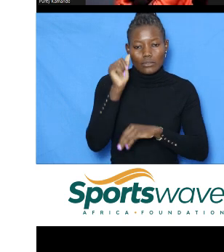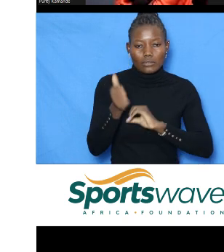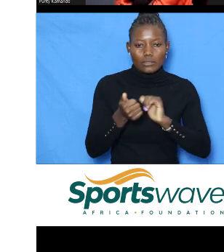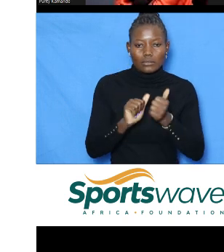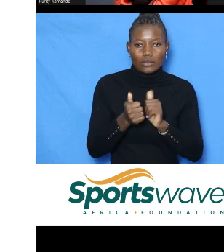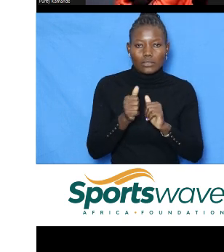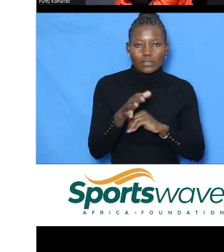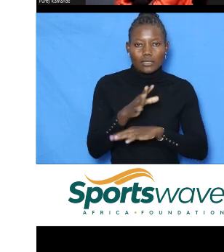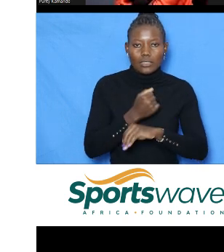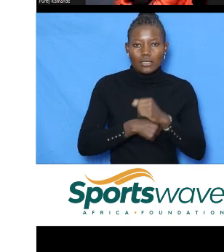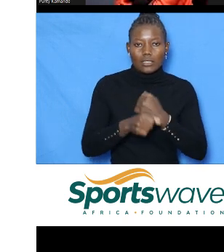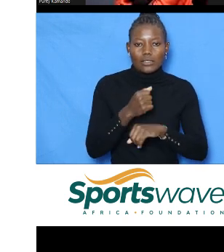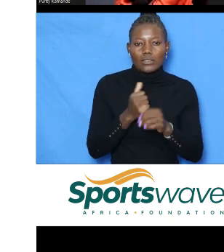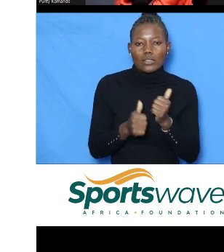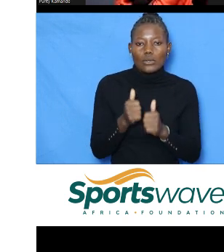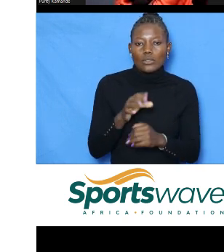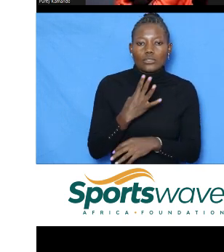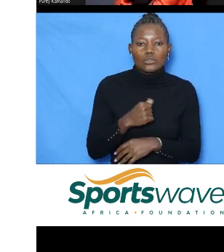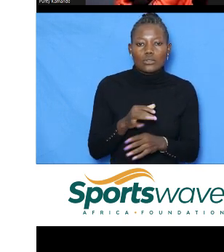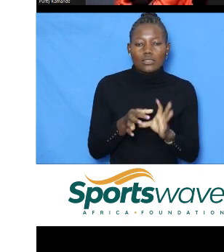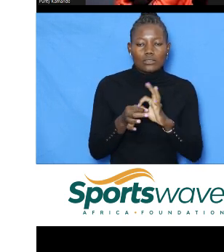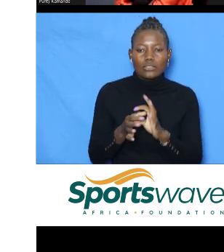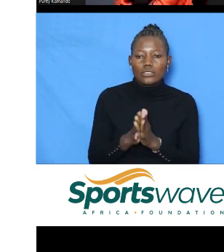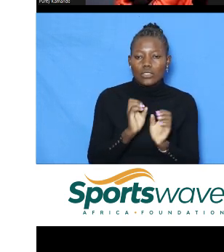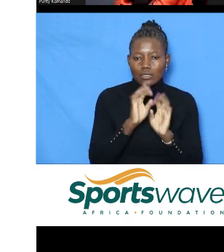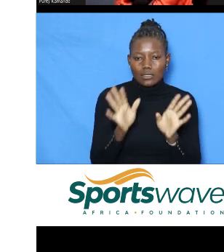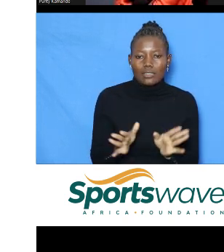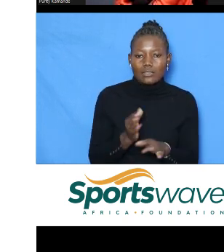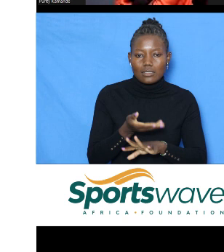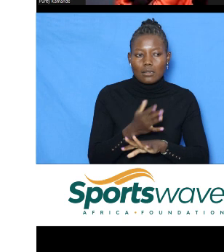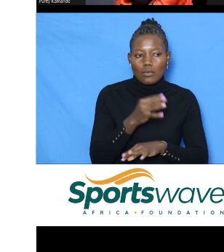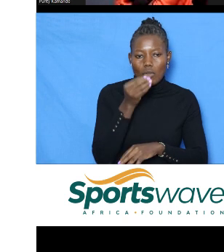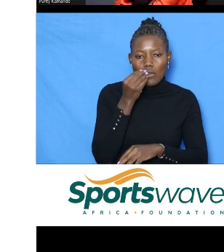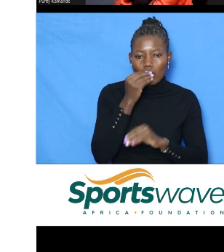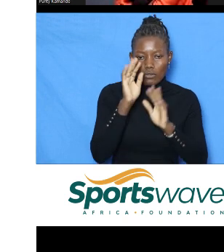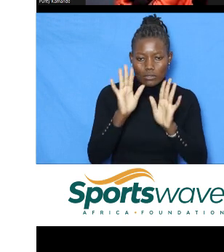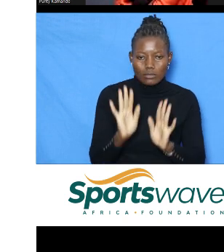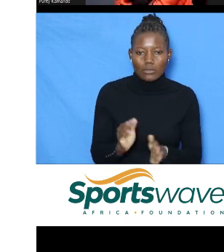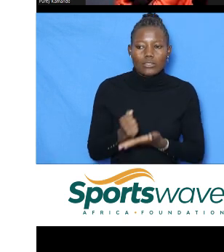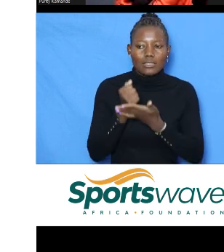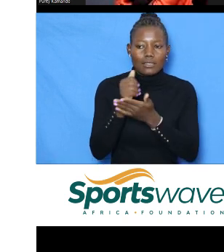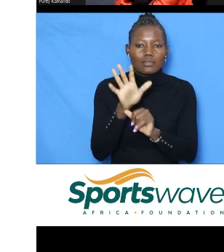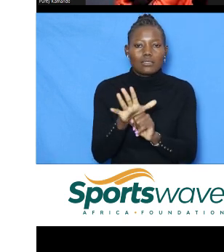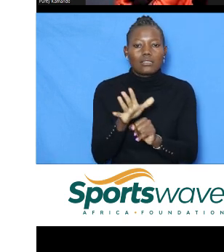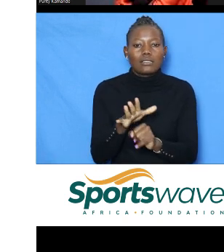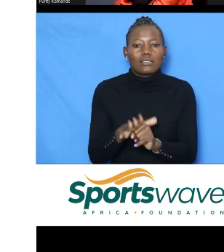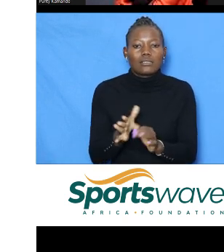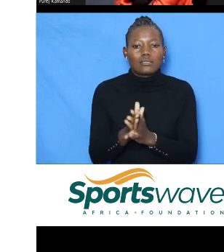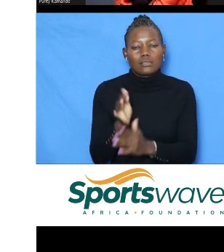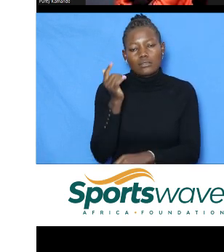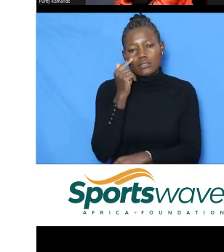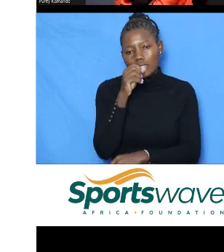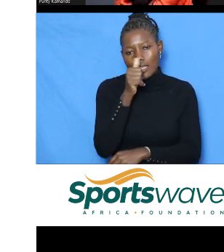that need coordination, that need clarity and all that. The pre-game meal comes in very handy. So you will find that